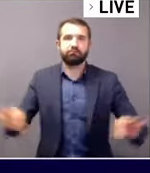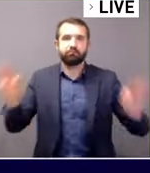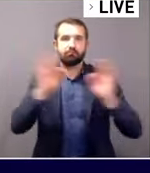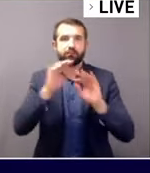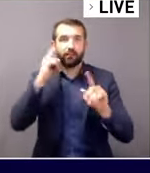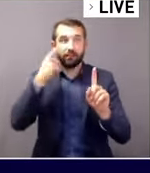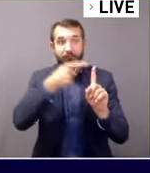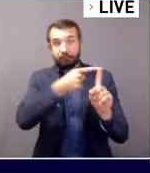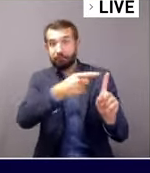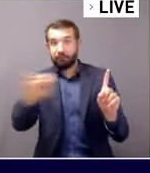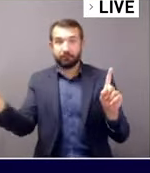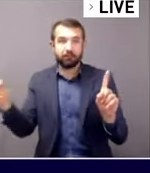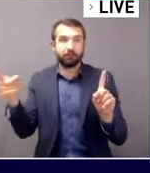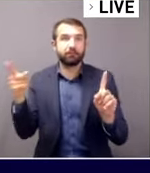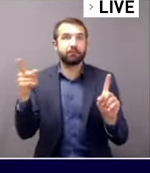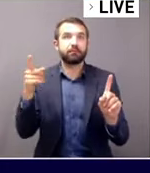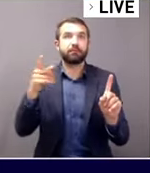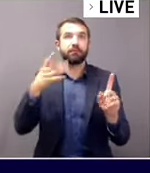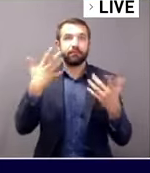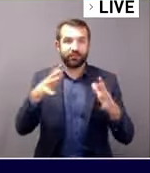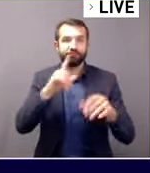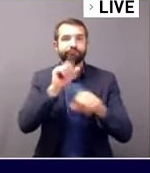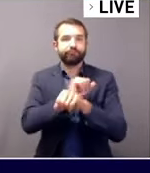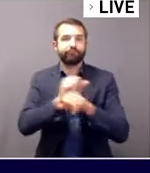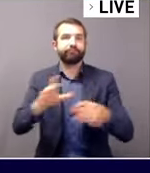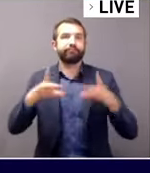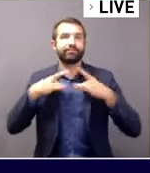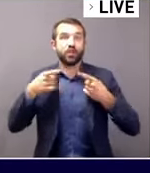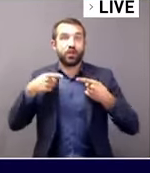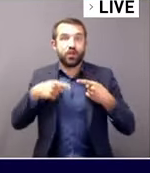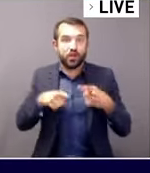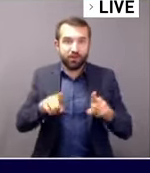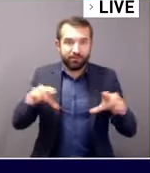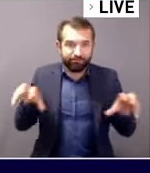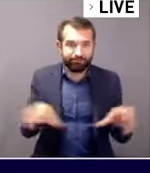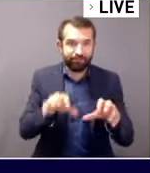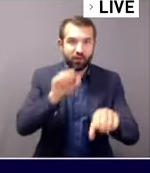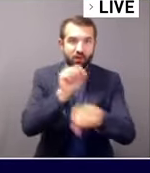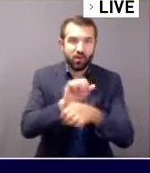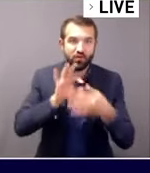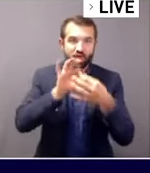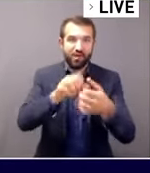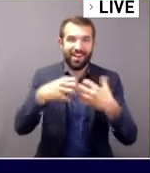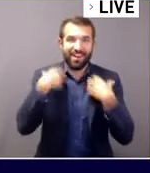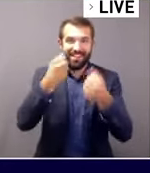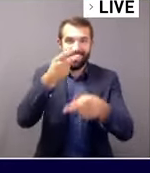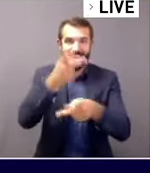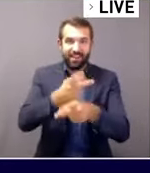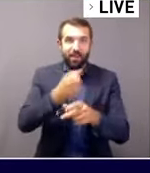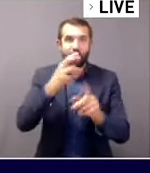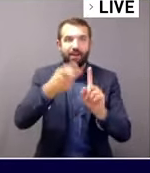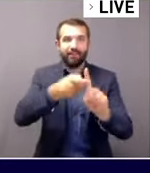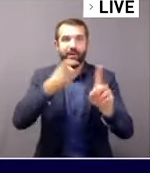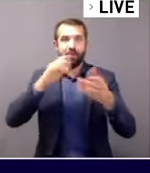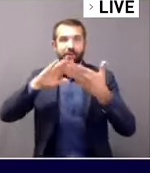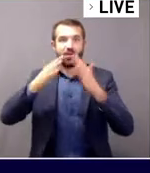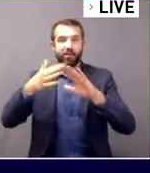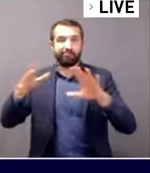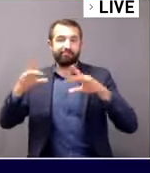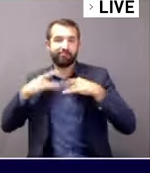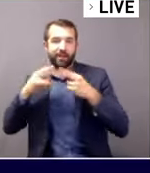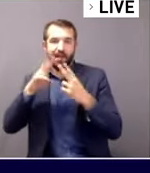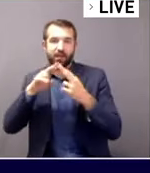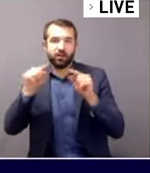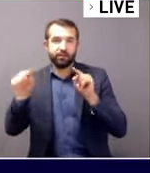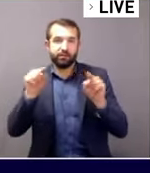COVID-19 as part of their work as a healthcare worker, or whether they got it in the community and thus could have potentially exposed